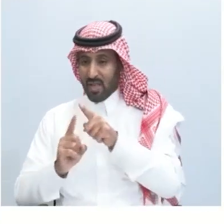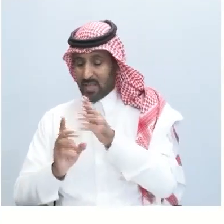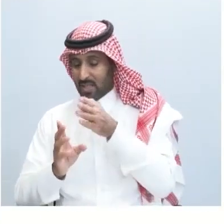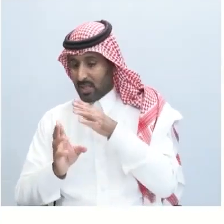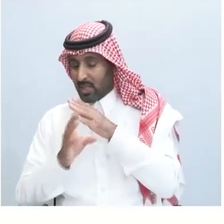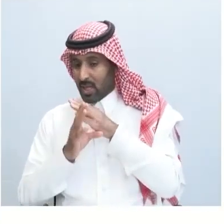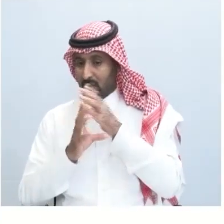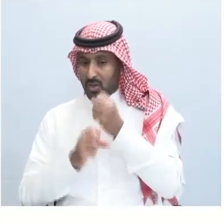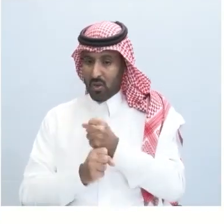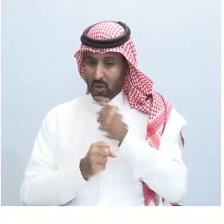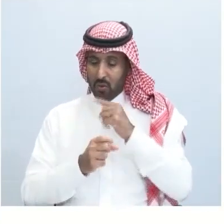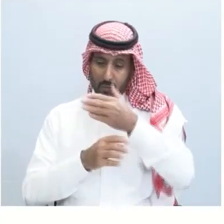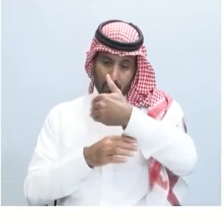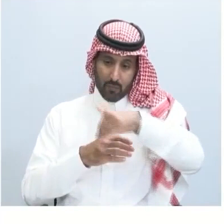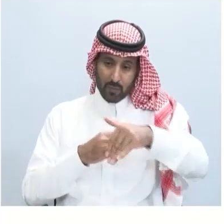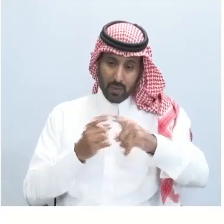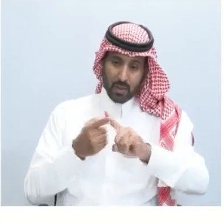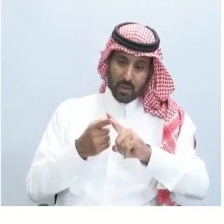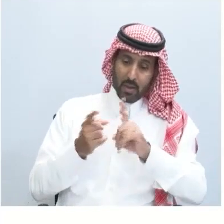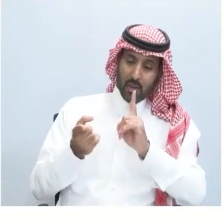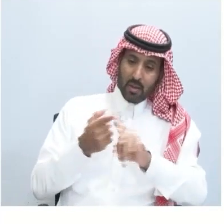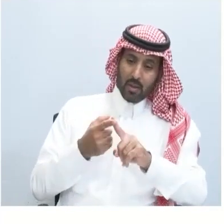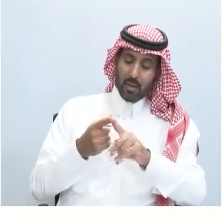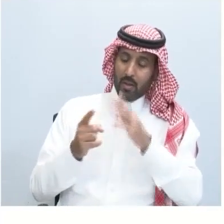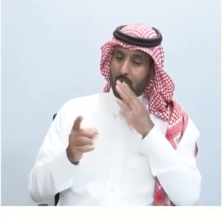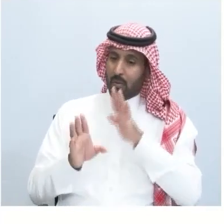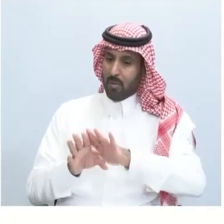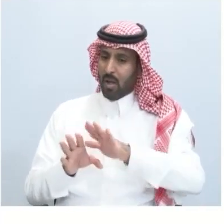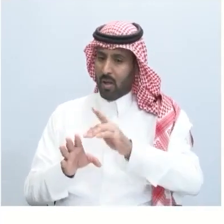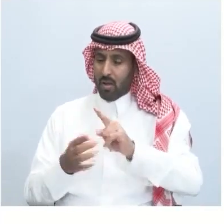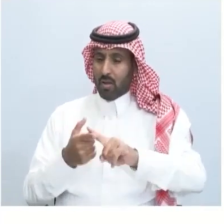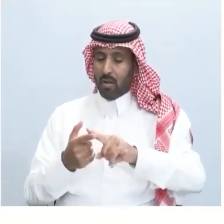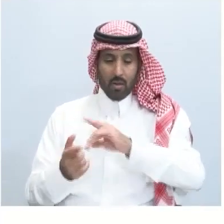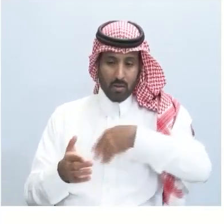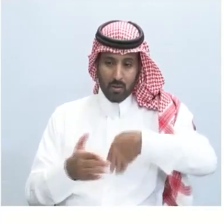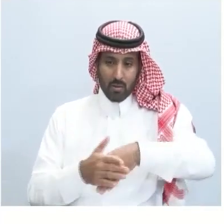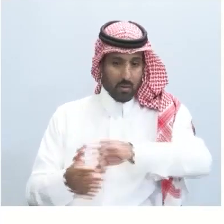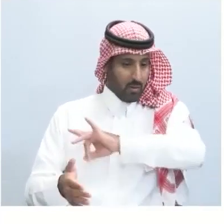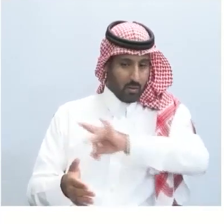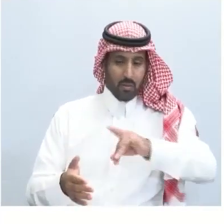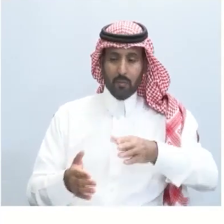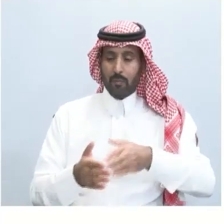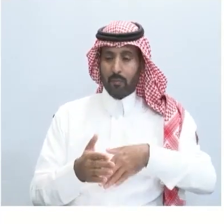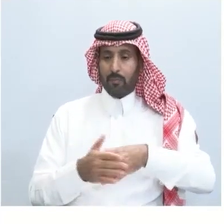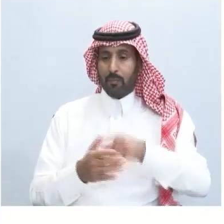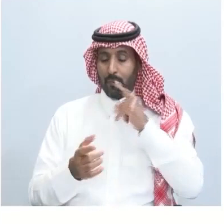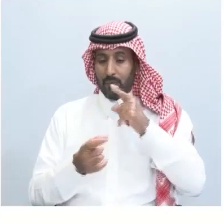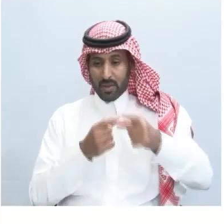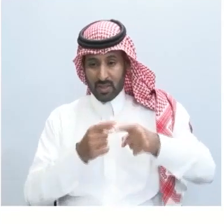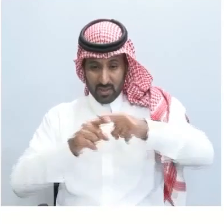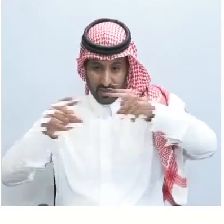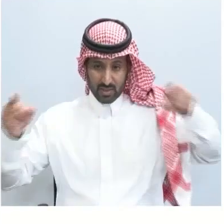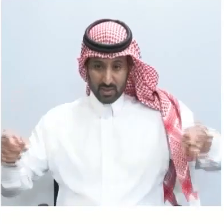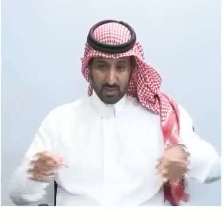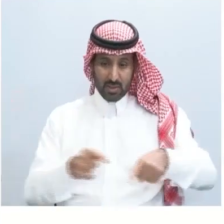zone. They may redirect the puck with any other part of their bodies, but not kick it. The boards surrounding the ice keep the